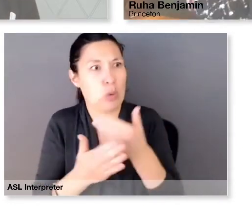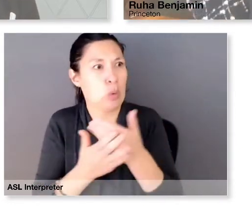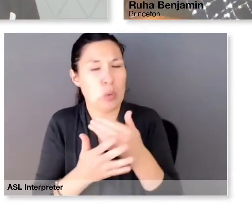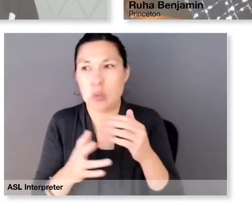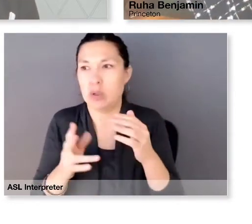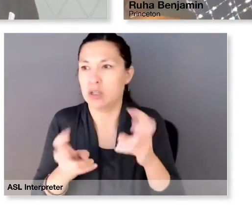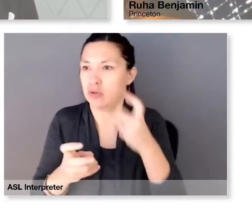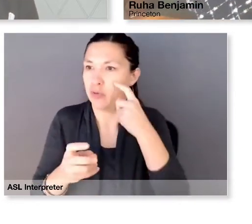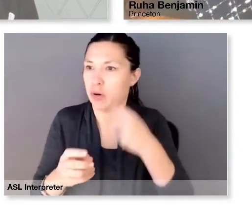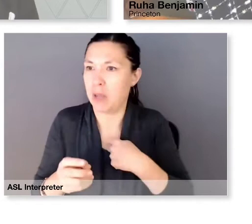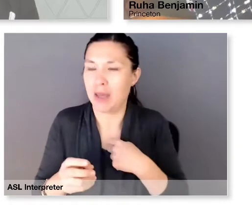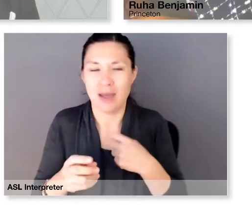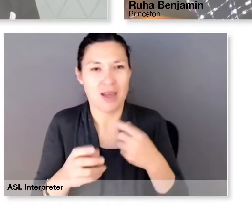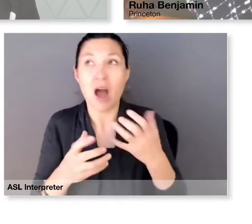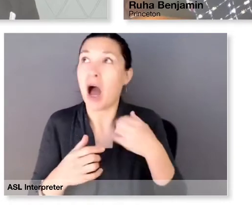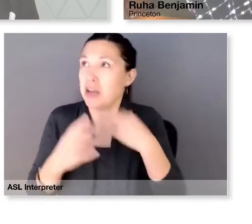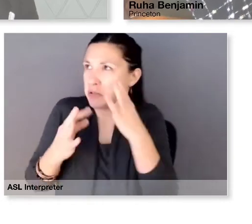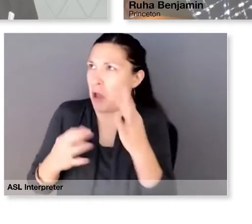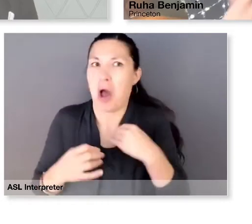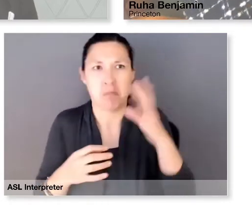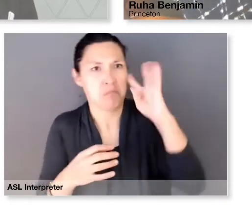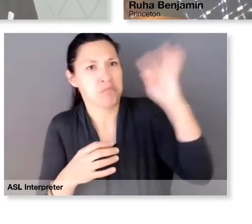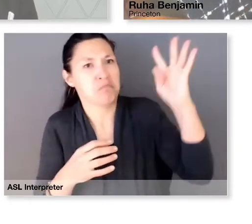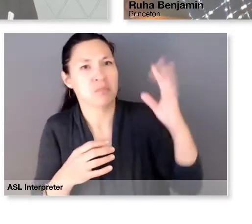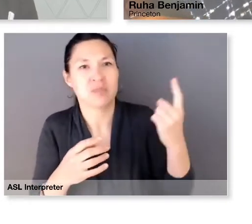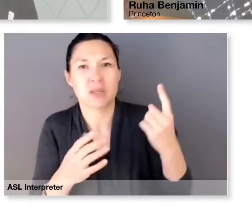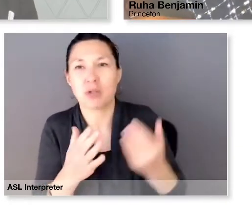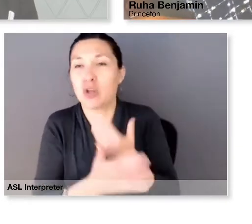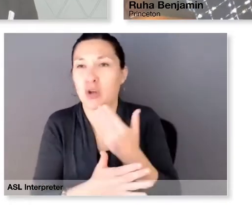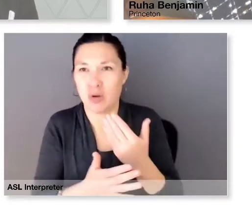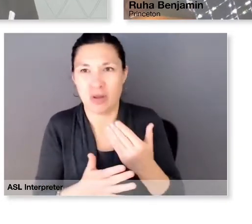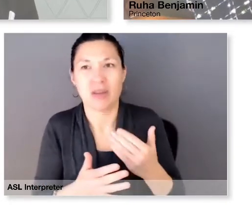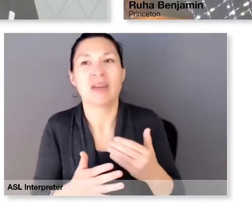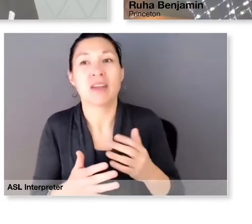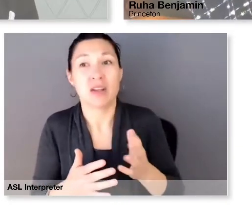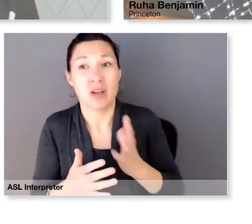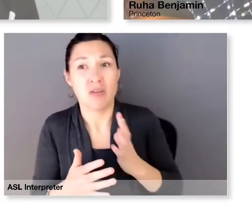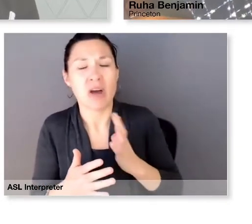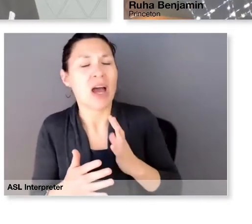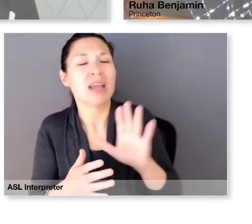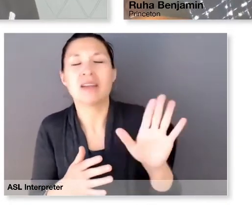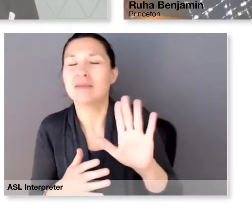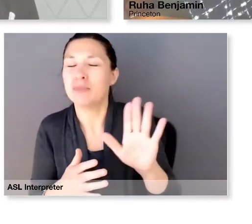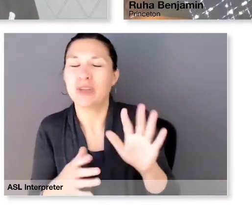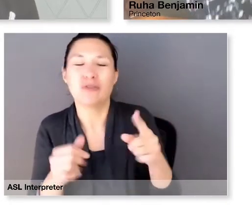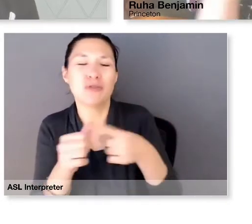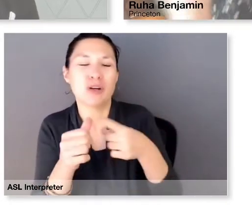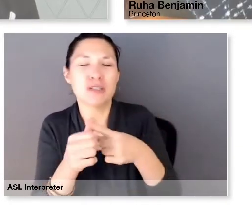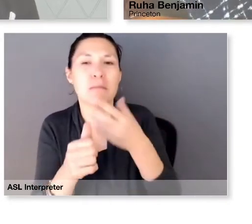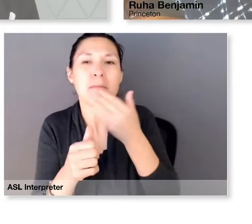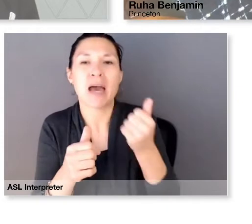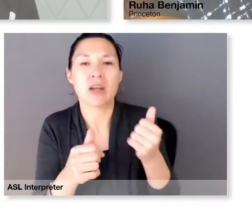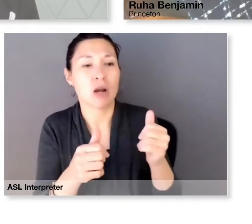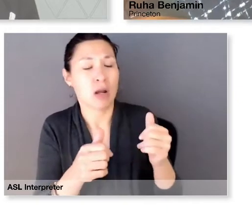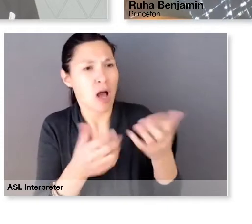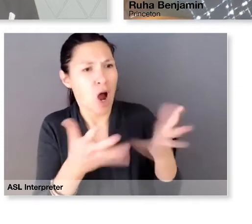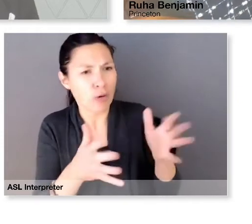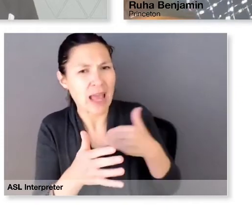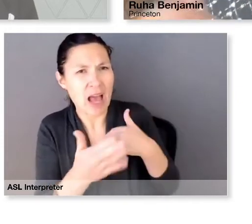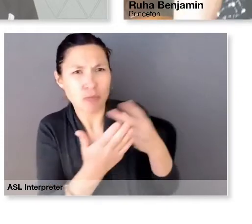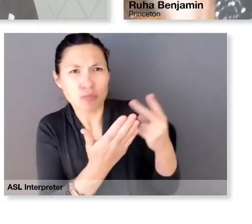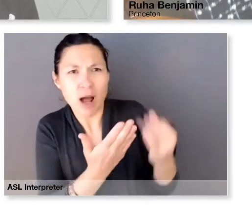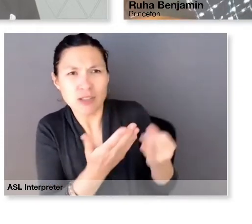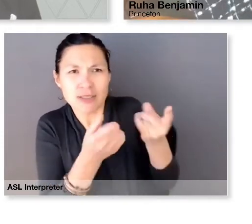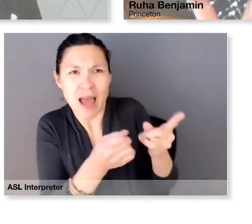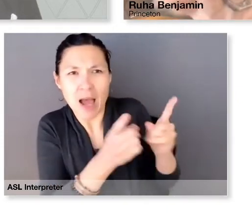kind of entrepreneurial spirit. And I would encourage us to plug into things that already exist as a starting point, rather than jump the gun